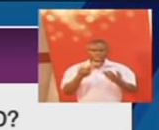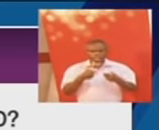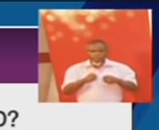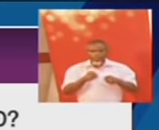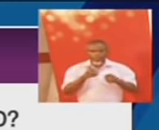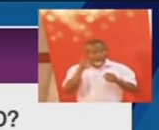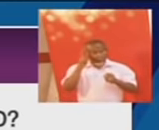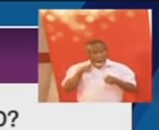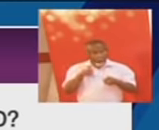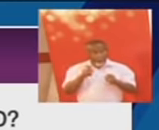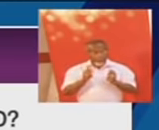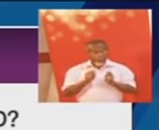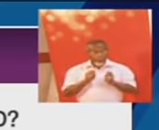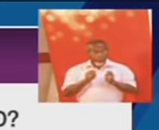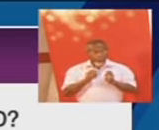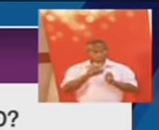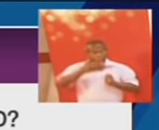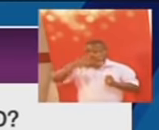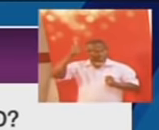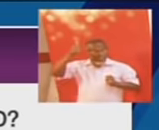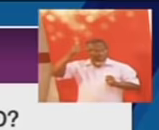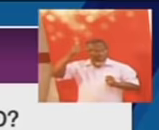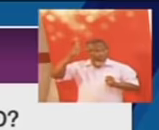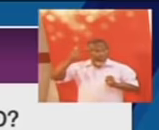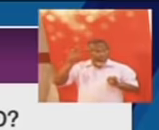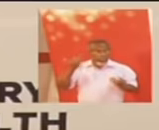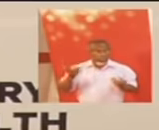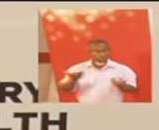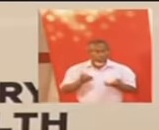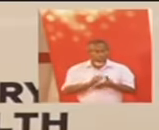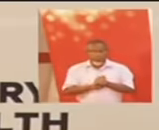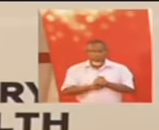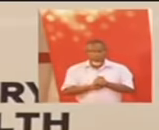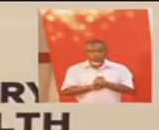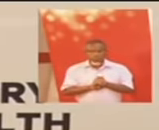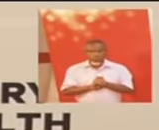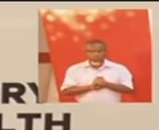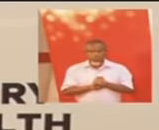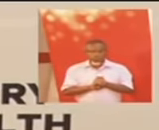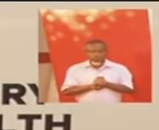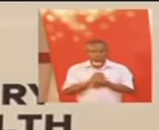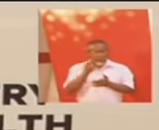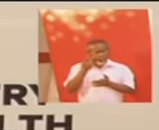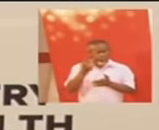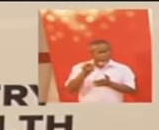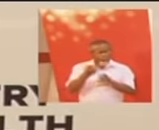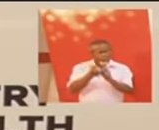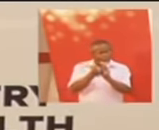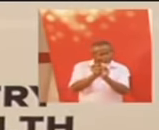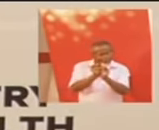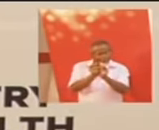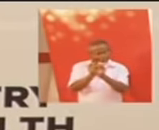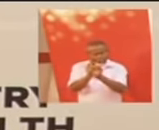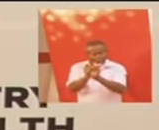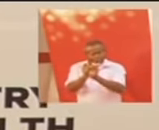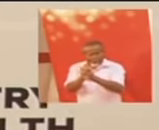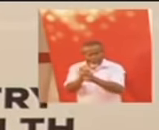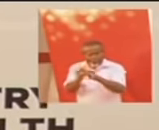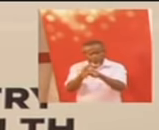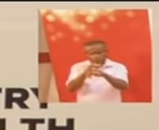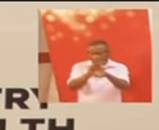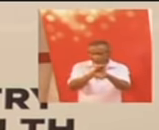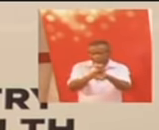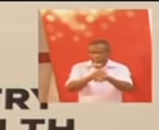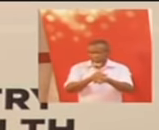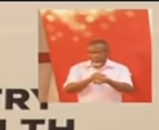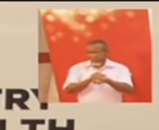Okay, so in terms of COVID-19, we have seen the evolution of this virus. It has been with us less than a year in the